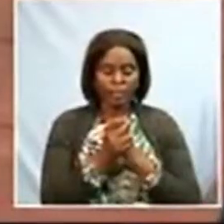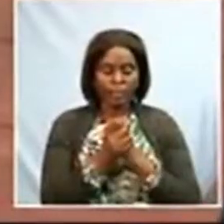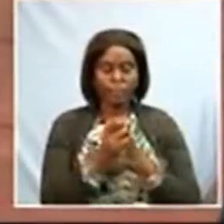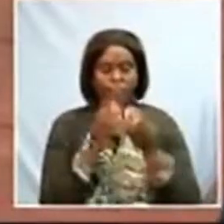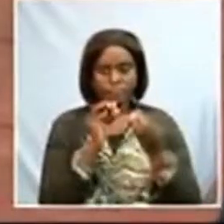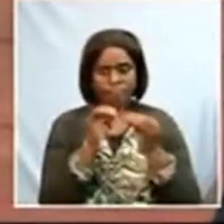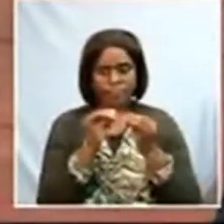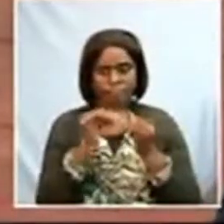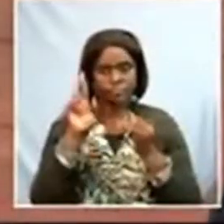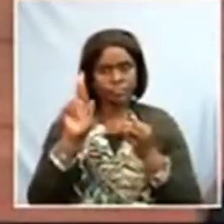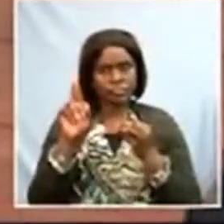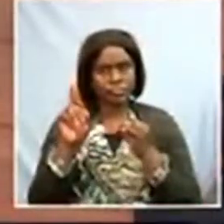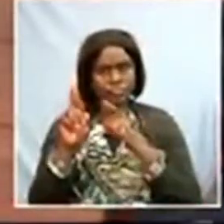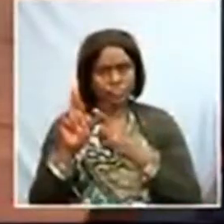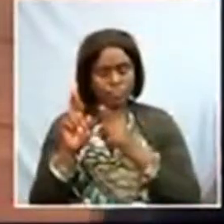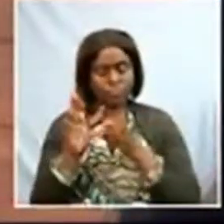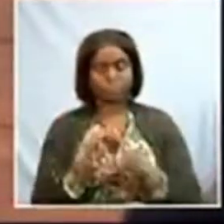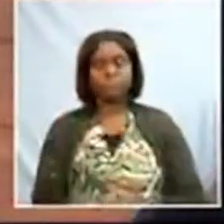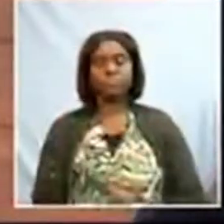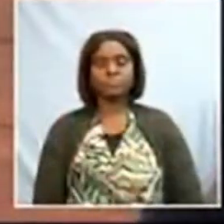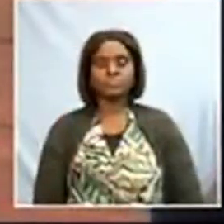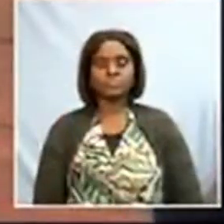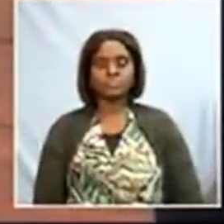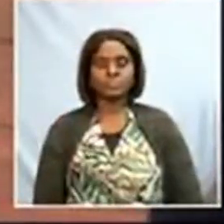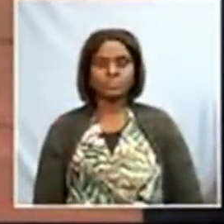Appendix R,